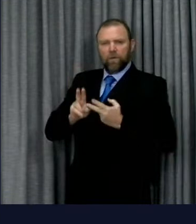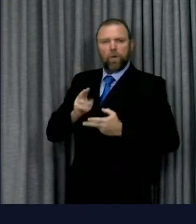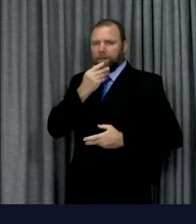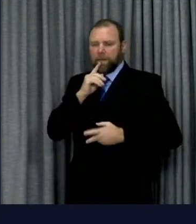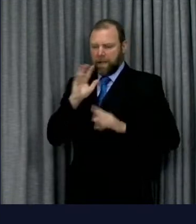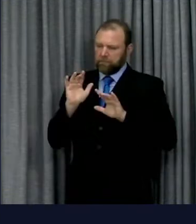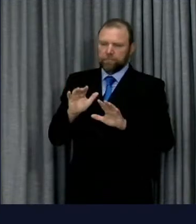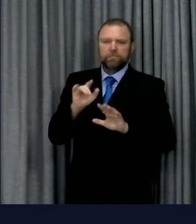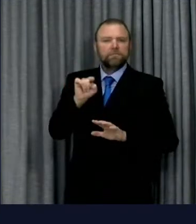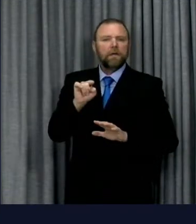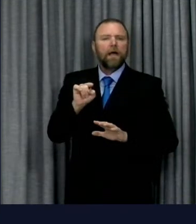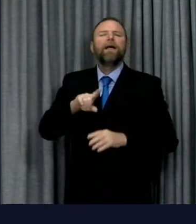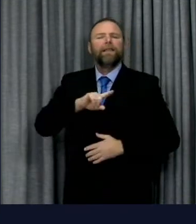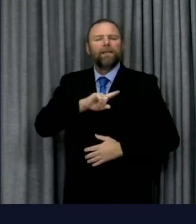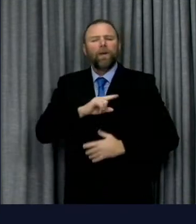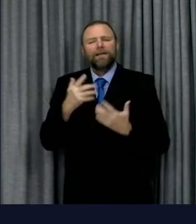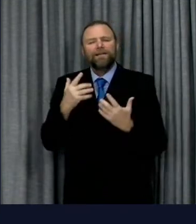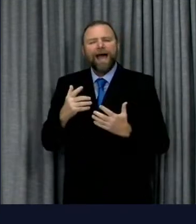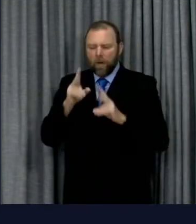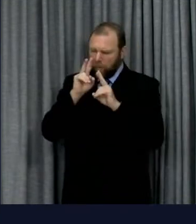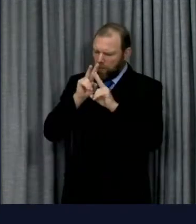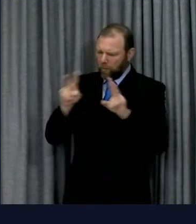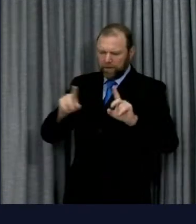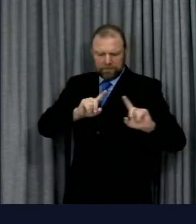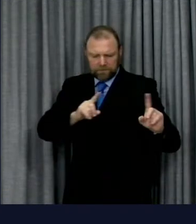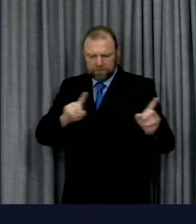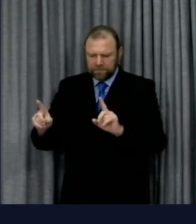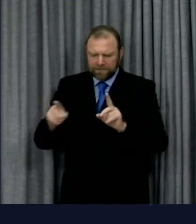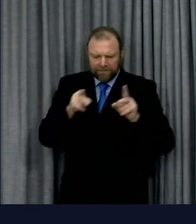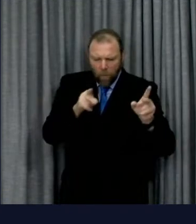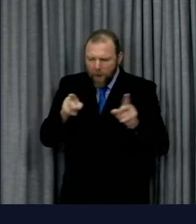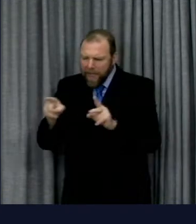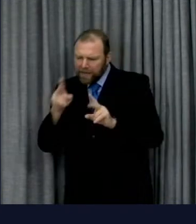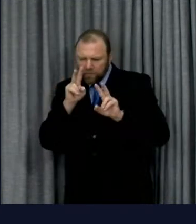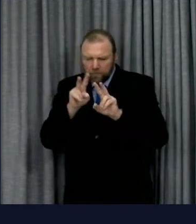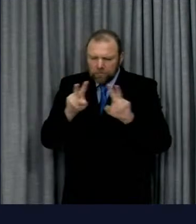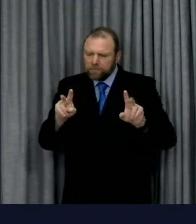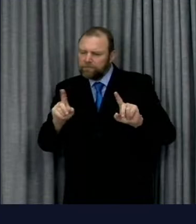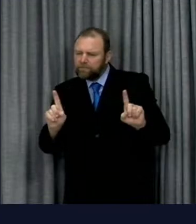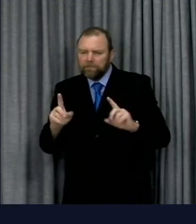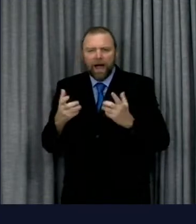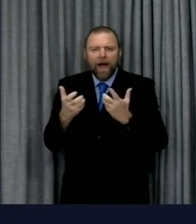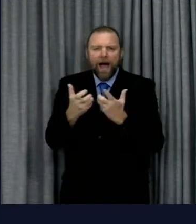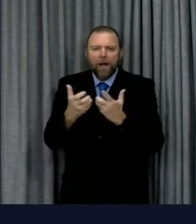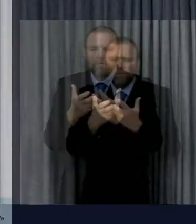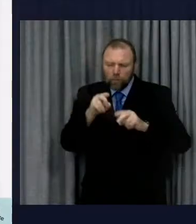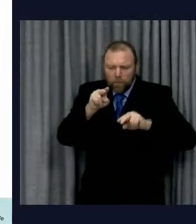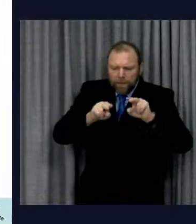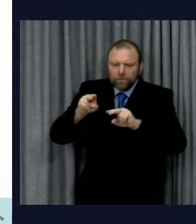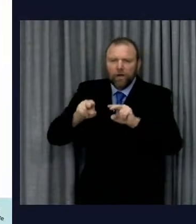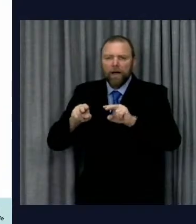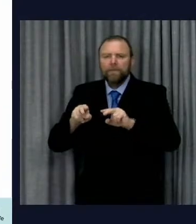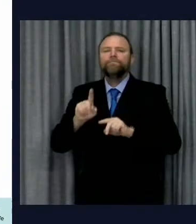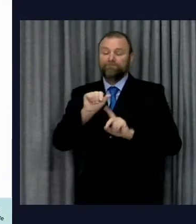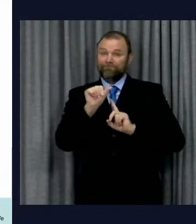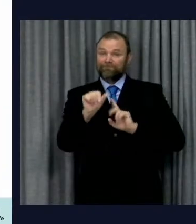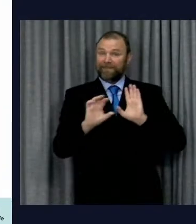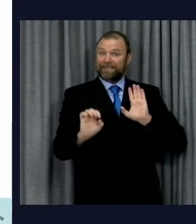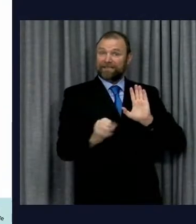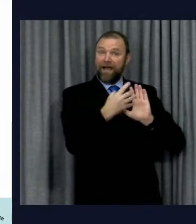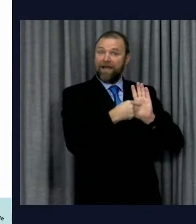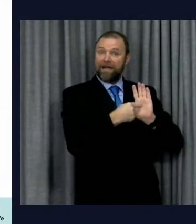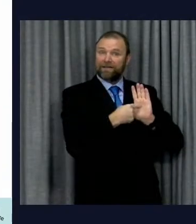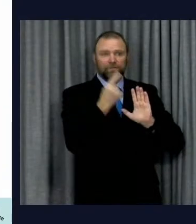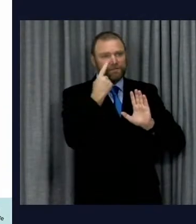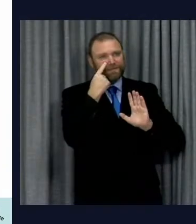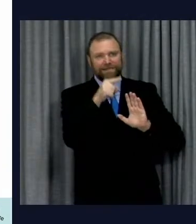wider range of indicators. And as you will see in the next slide, the good news is that we see a